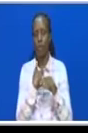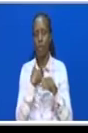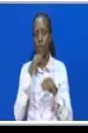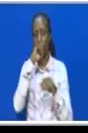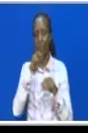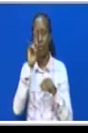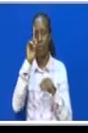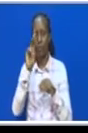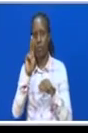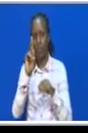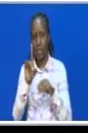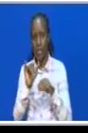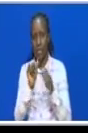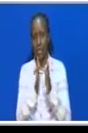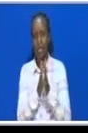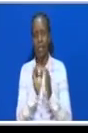Judy and I.